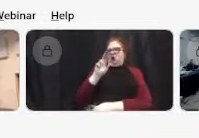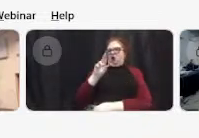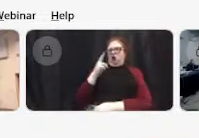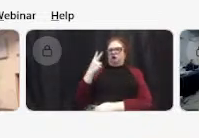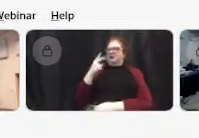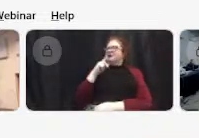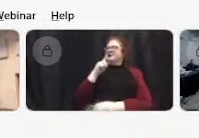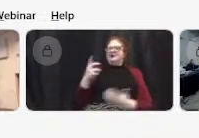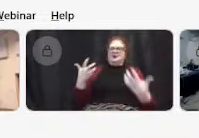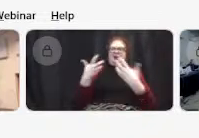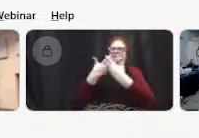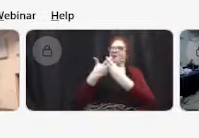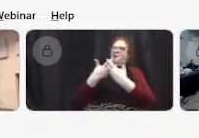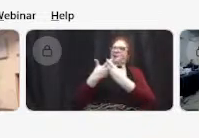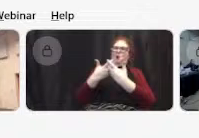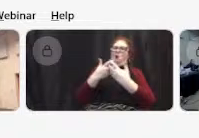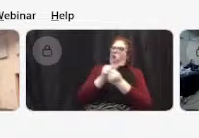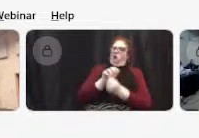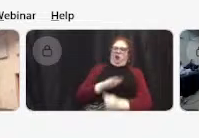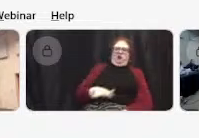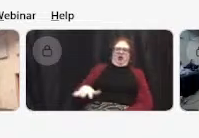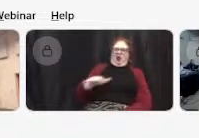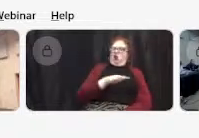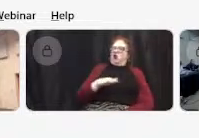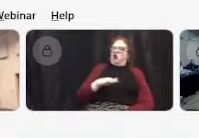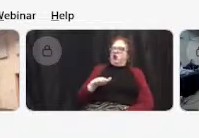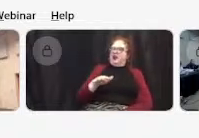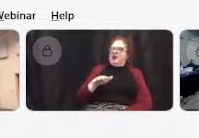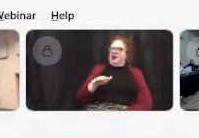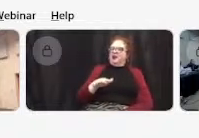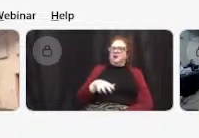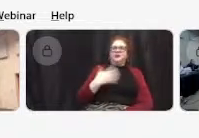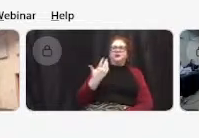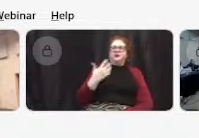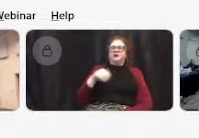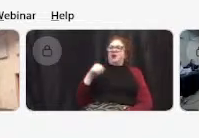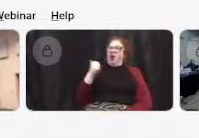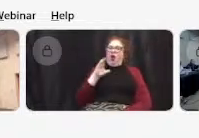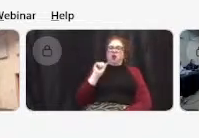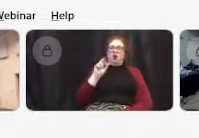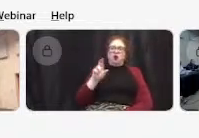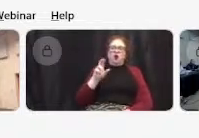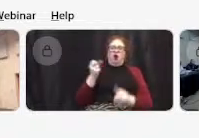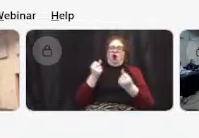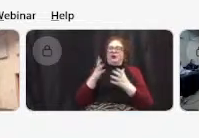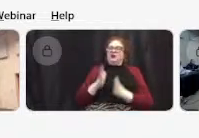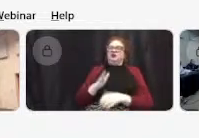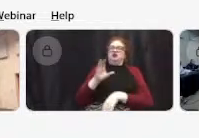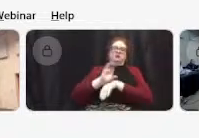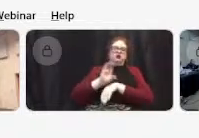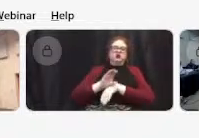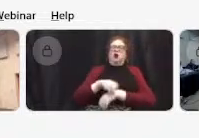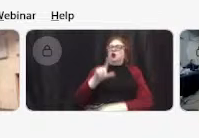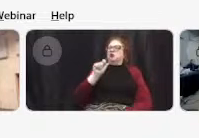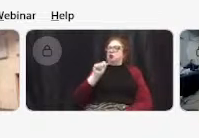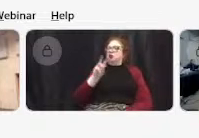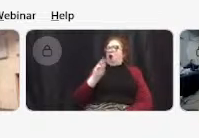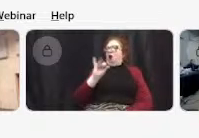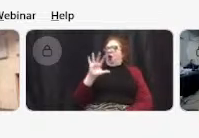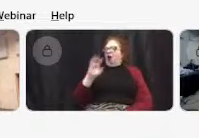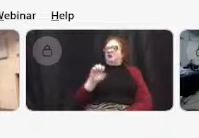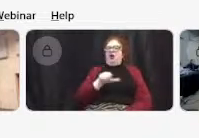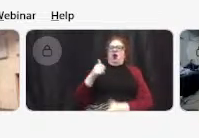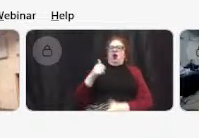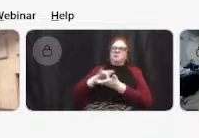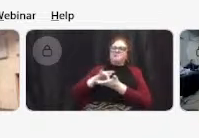surrounding area. Neighborhood uses include a car dealership, a law office, church, and various medical facilities. This use